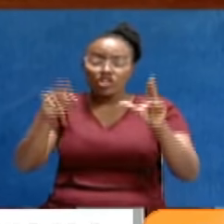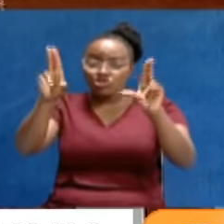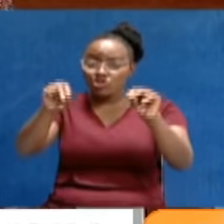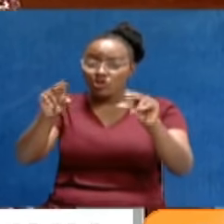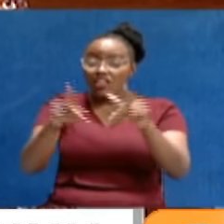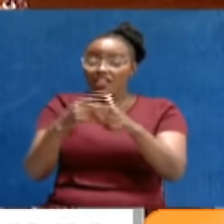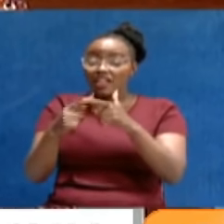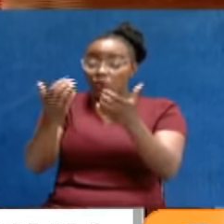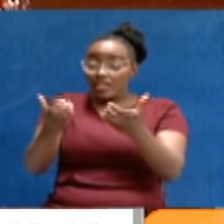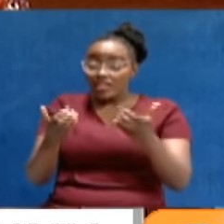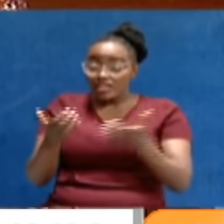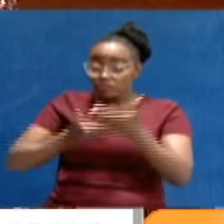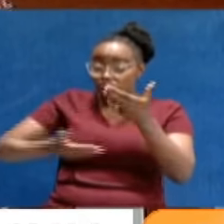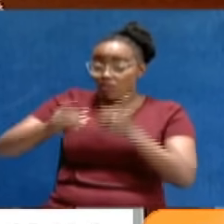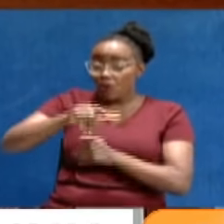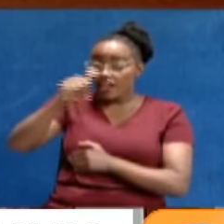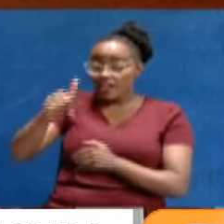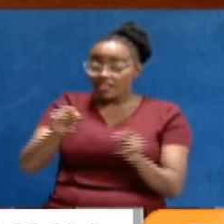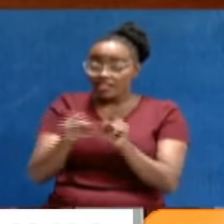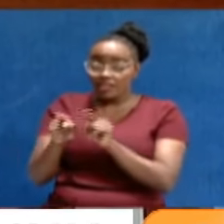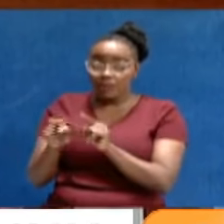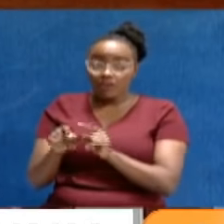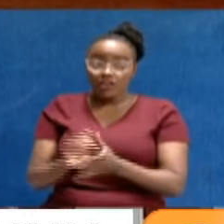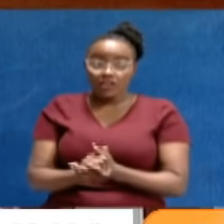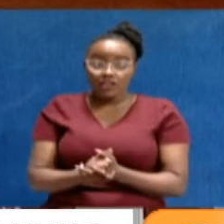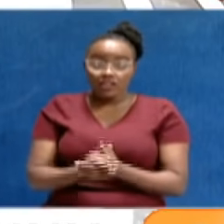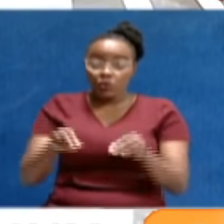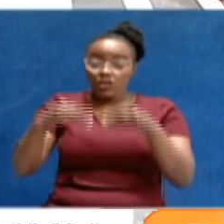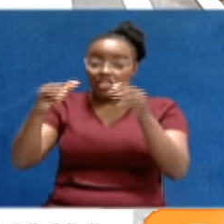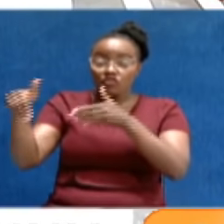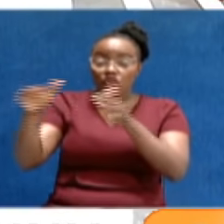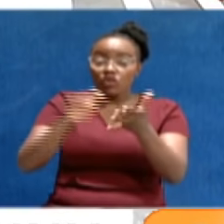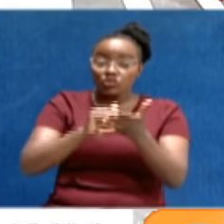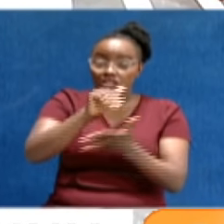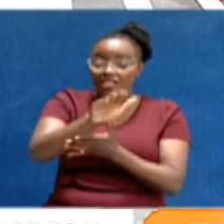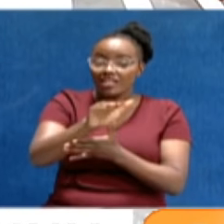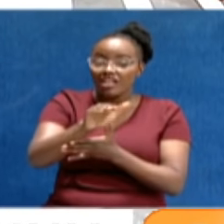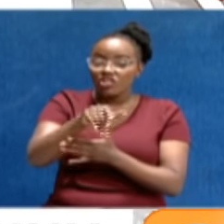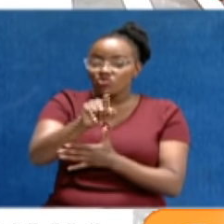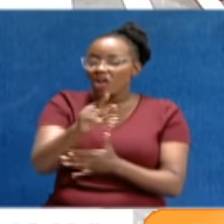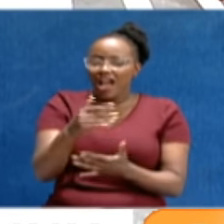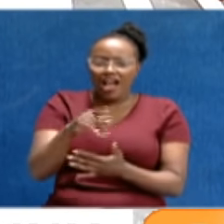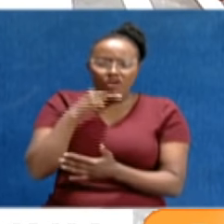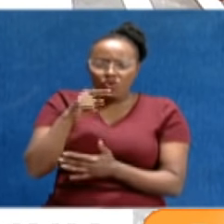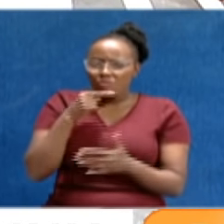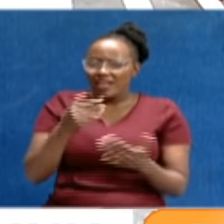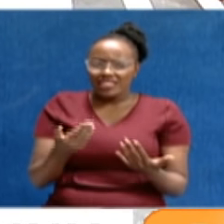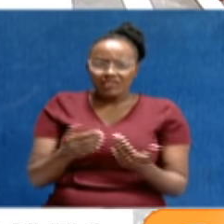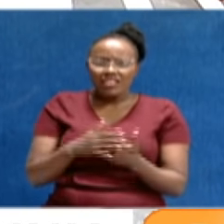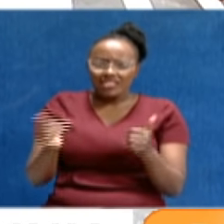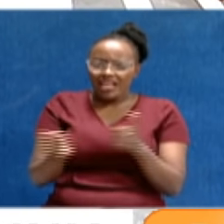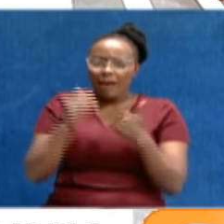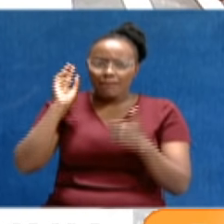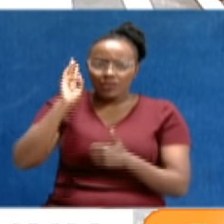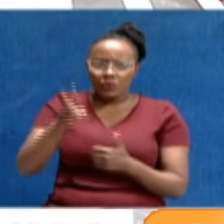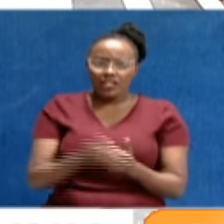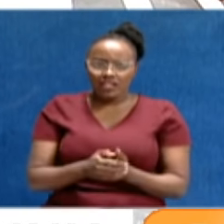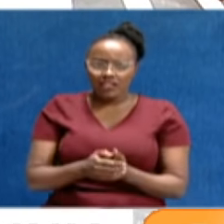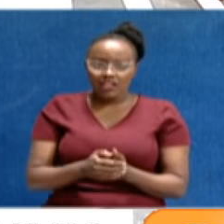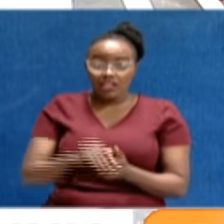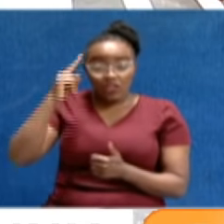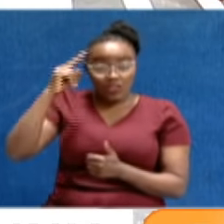no, and that we needed to engage each other? We still give in them a an better, opportunity to say in no a better, in the referendum. Which they opportunity? Will still have that opportunity. No,